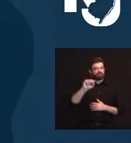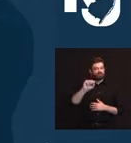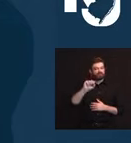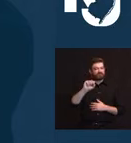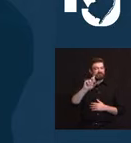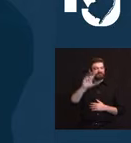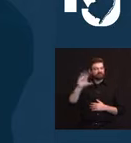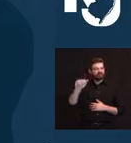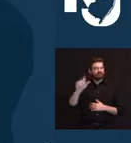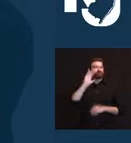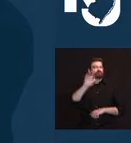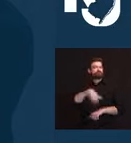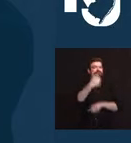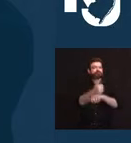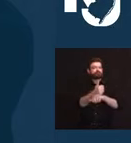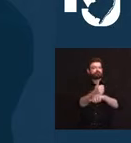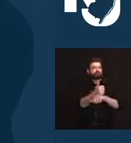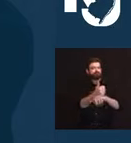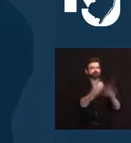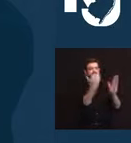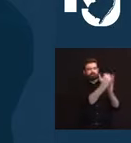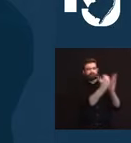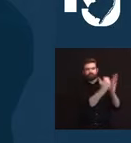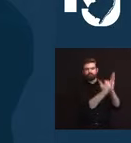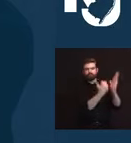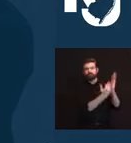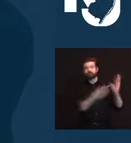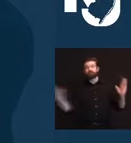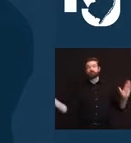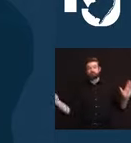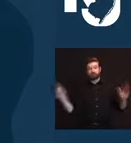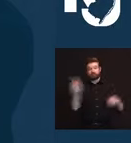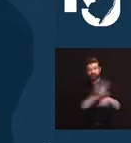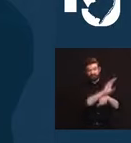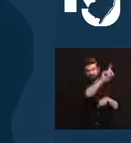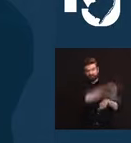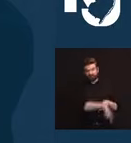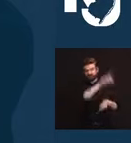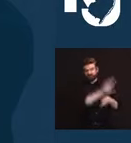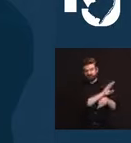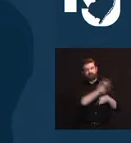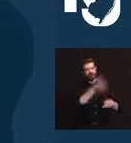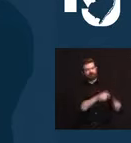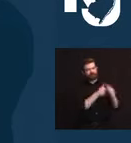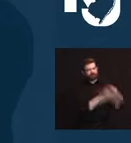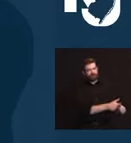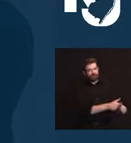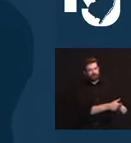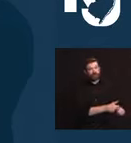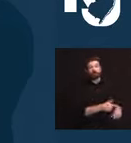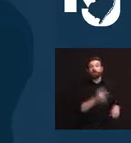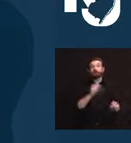by. These include services by appointment only, pre-screening and temperature checks of both clients